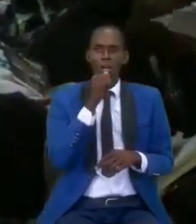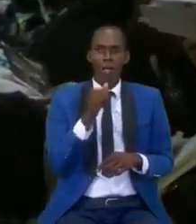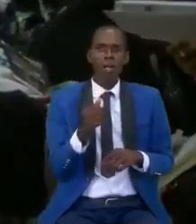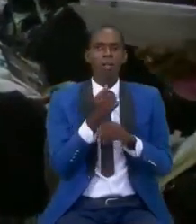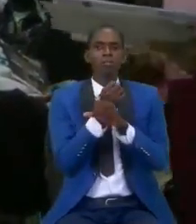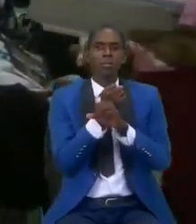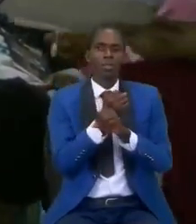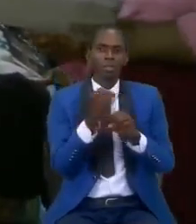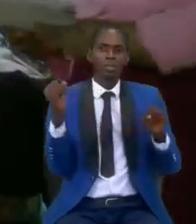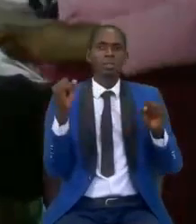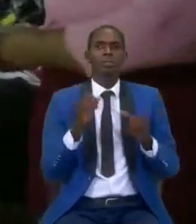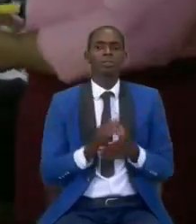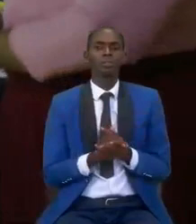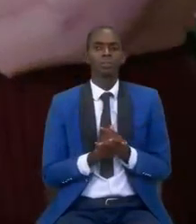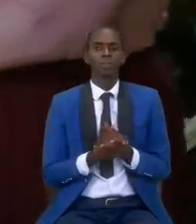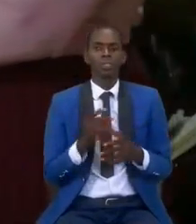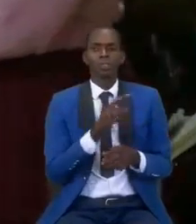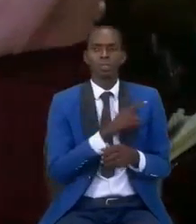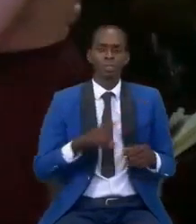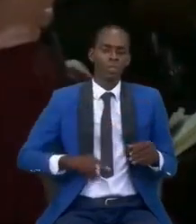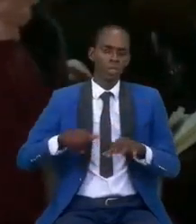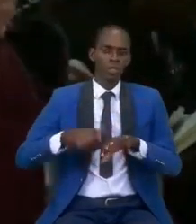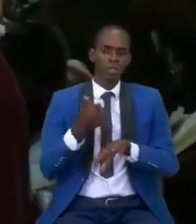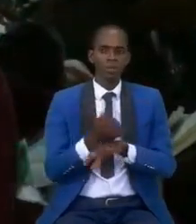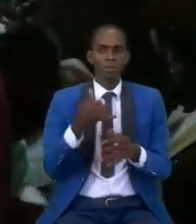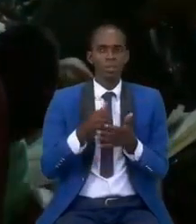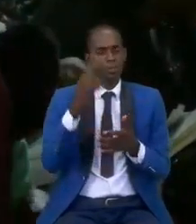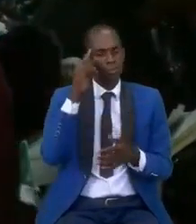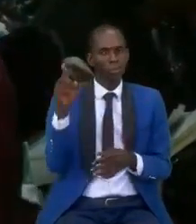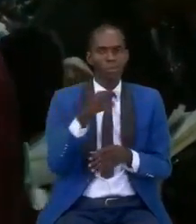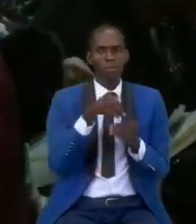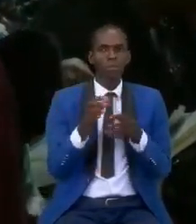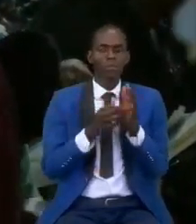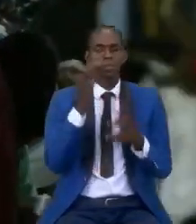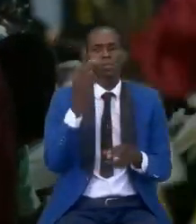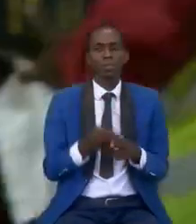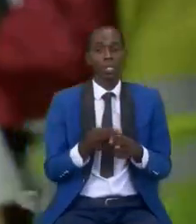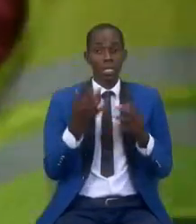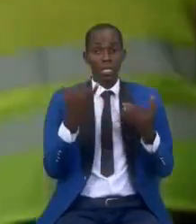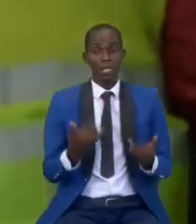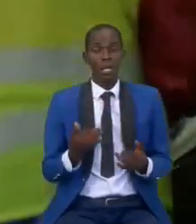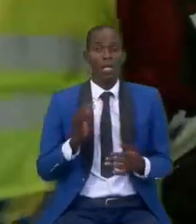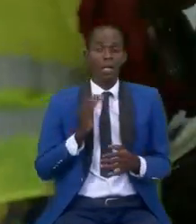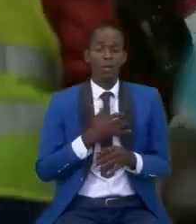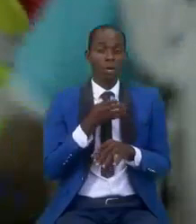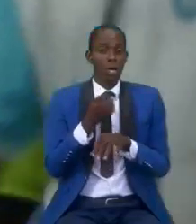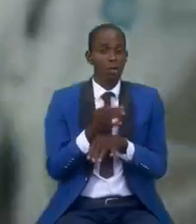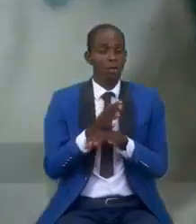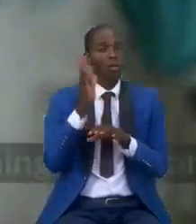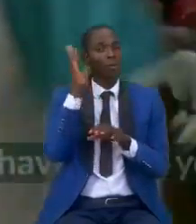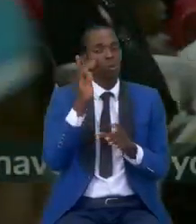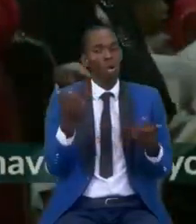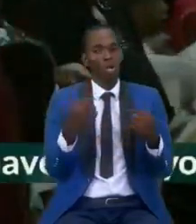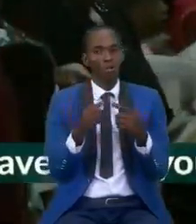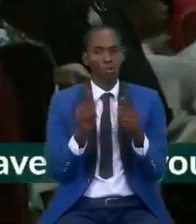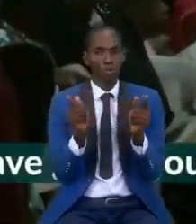Jesus' name. Our counselors are now there, members of the choir and counselors, workers, Christian church workers, you